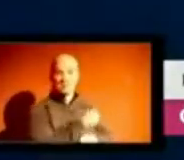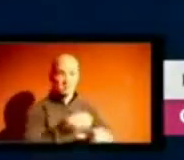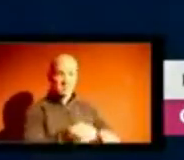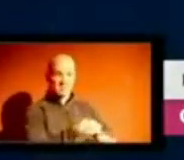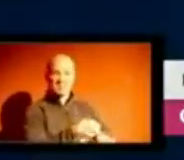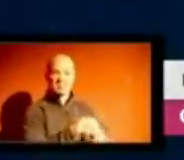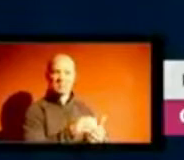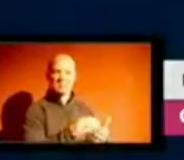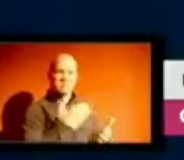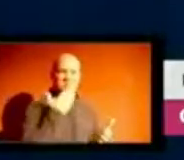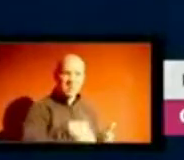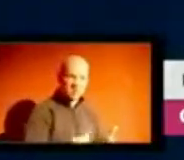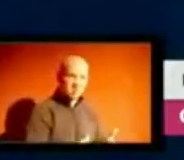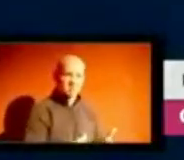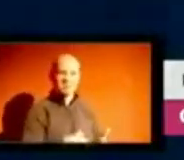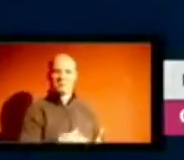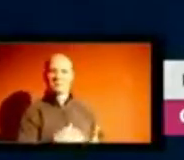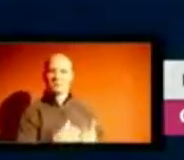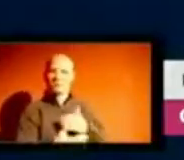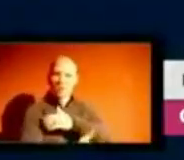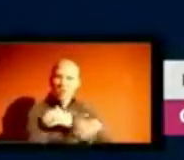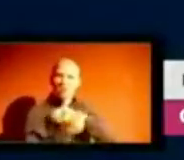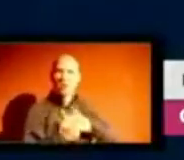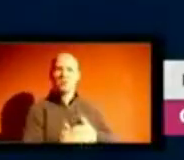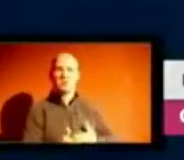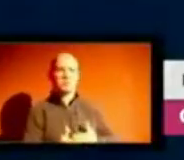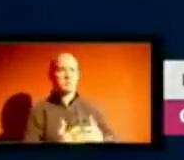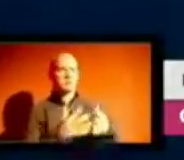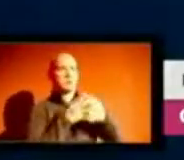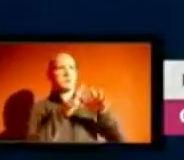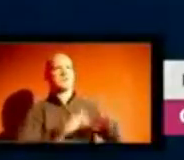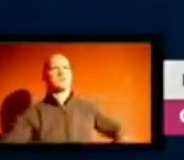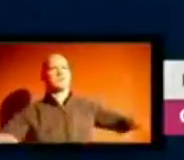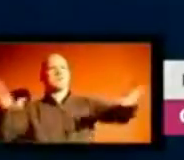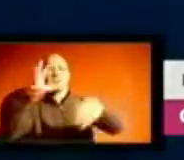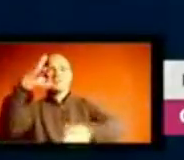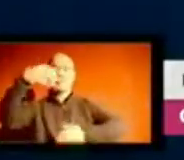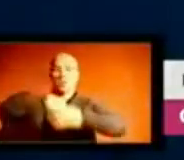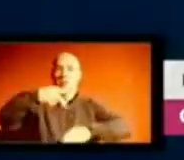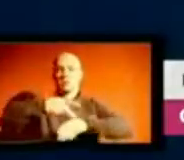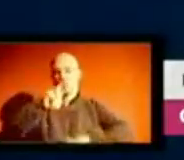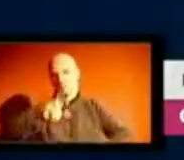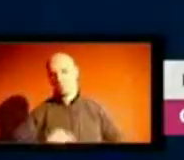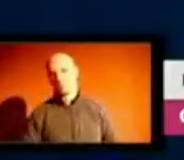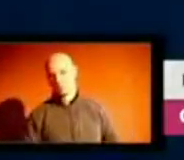corruption in the U.S. at large, including Puerto Rico. So